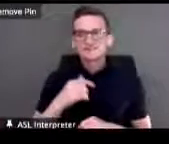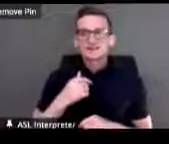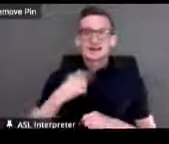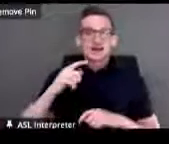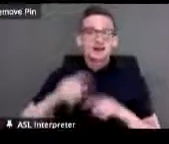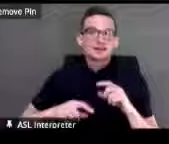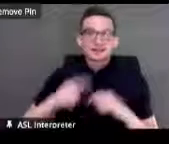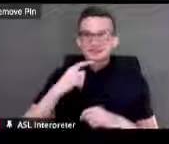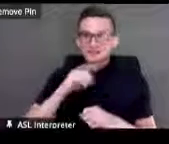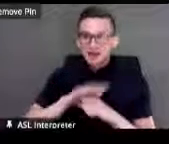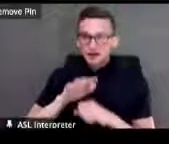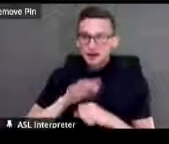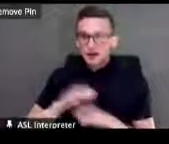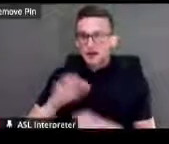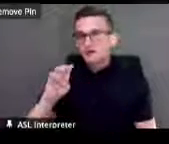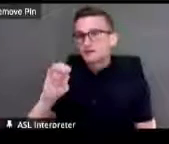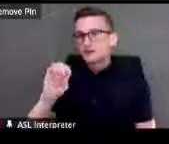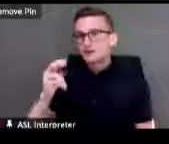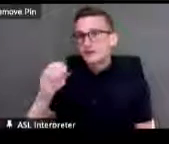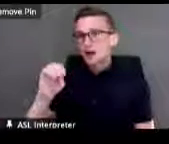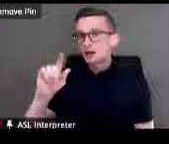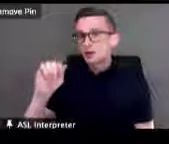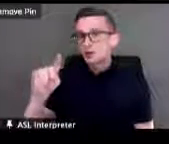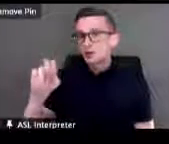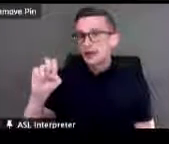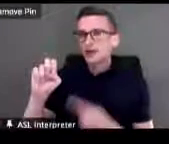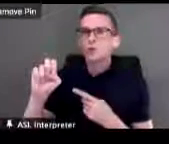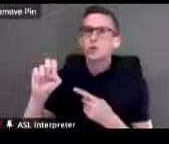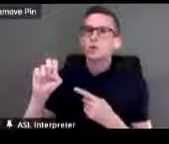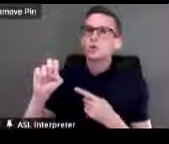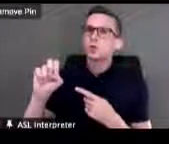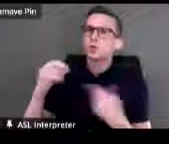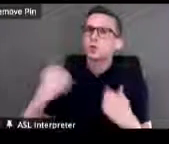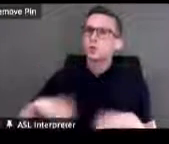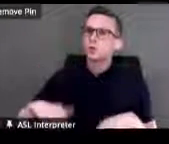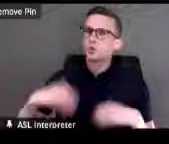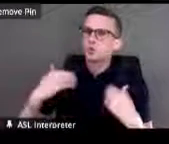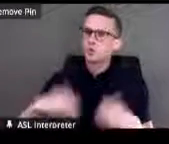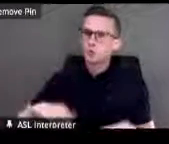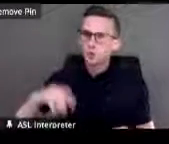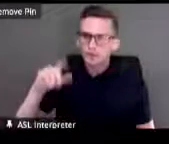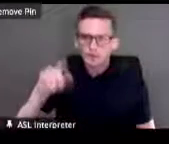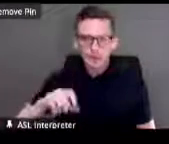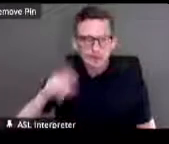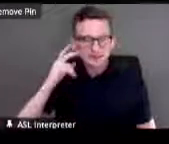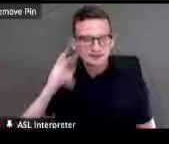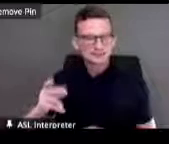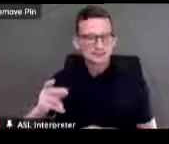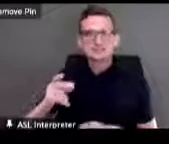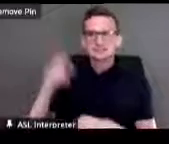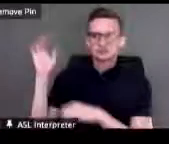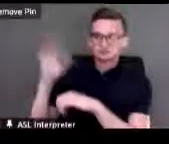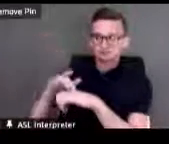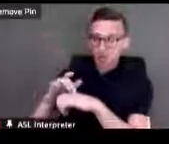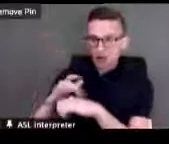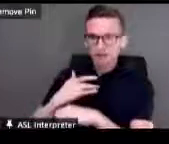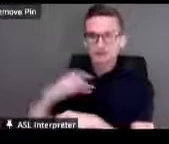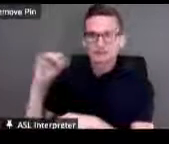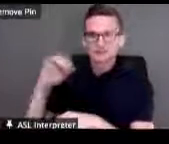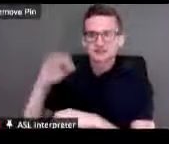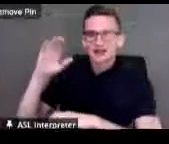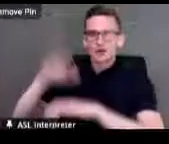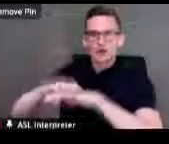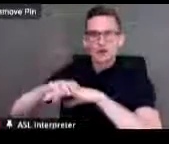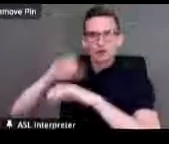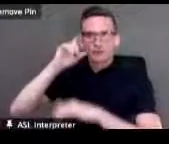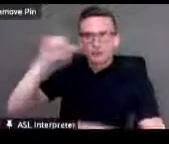If you've never seen Mono Lake, it's something you must see. It is literally like, of course, being on the moon. And I believe they actually